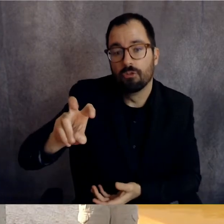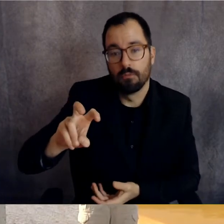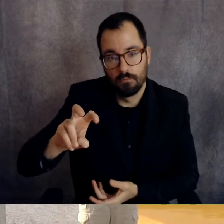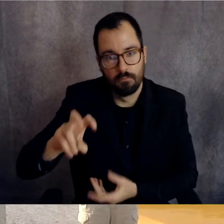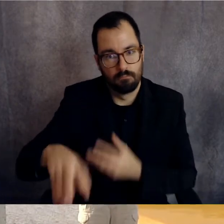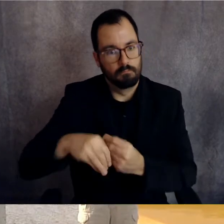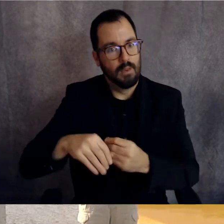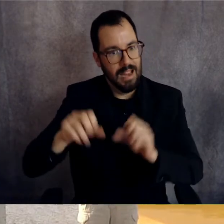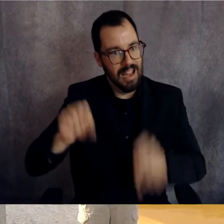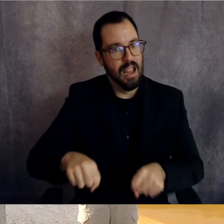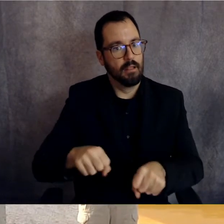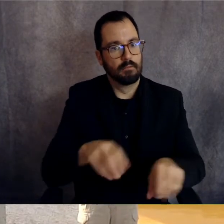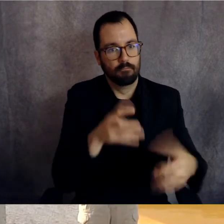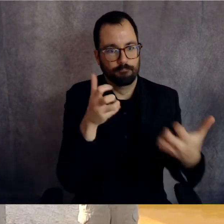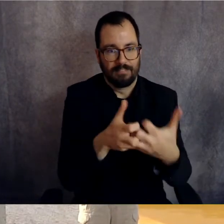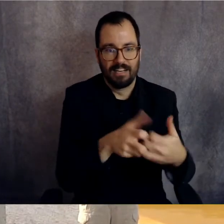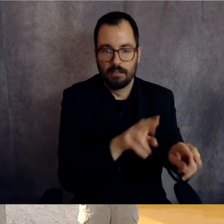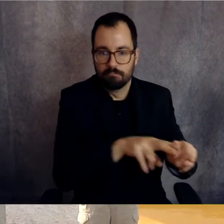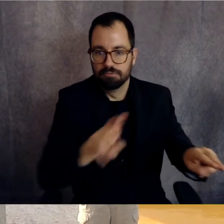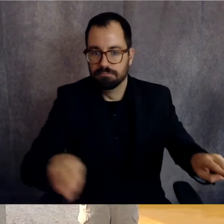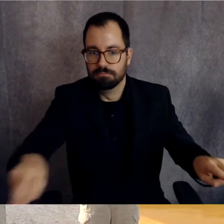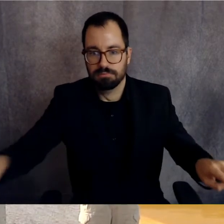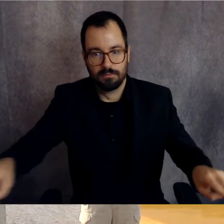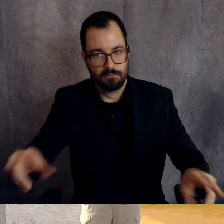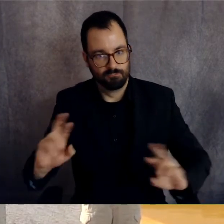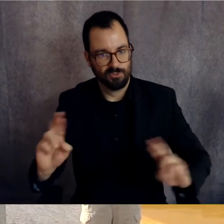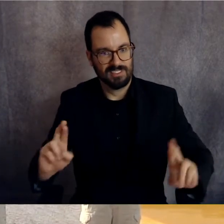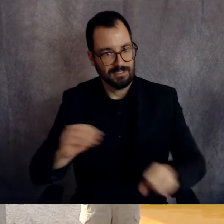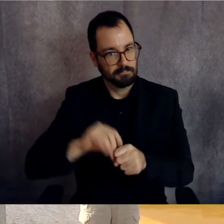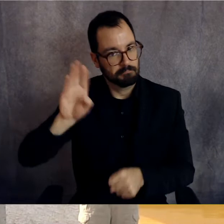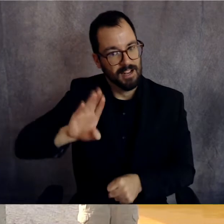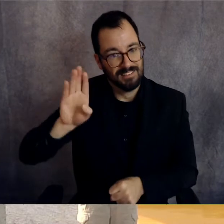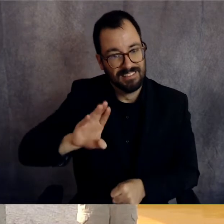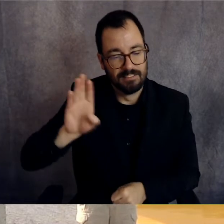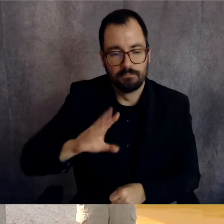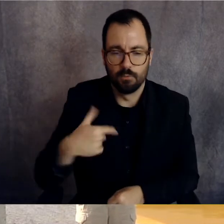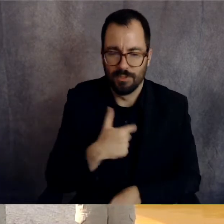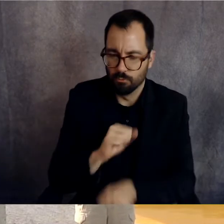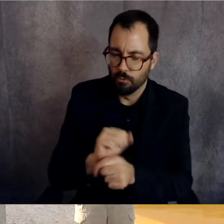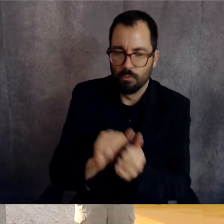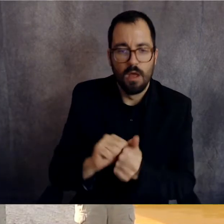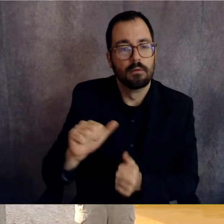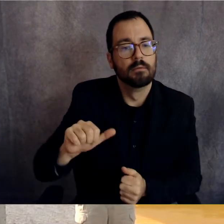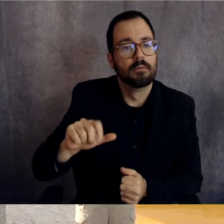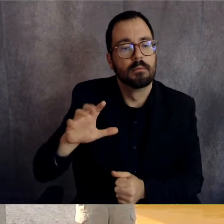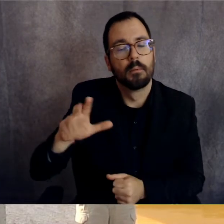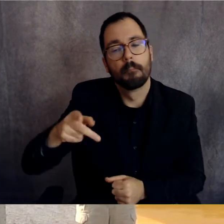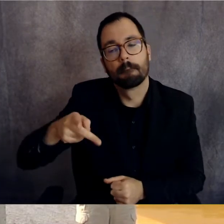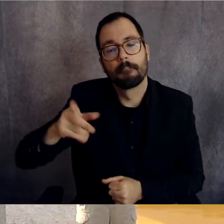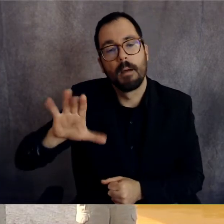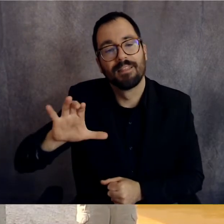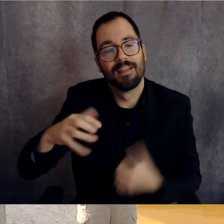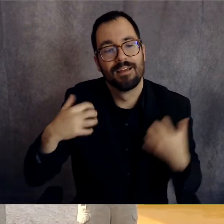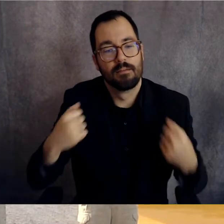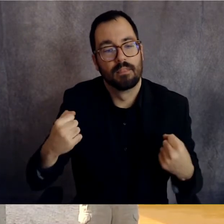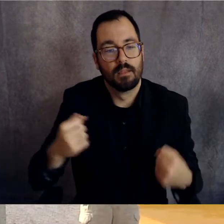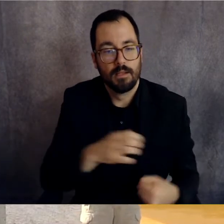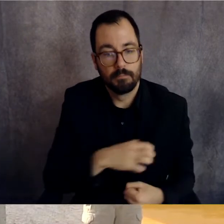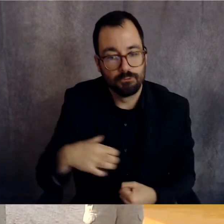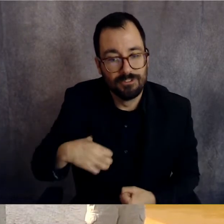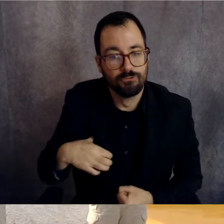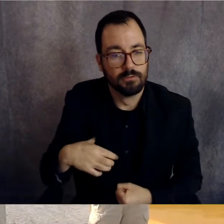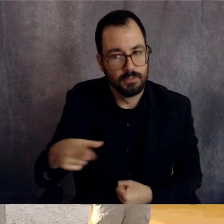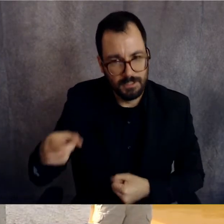Boston. As we head into winter, we've been working very closely with the Public Health Commission, St. Francis House, the Boston Rescue